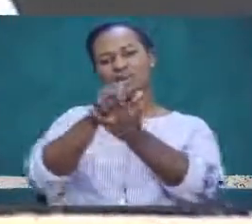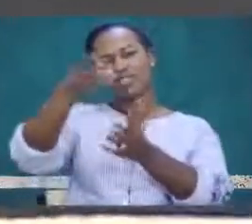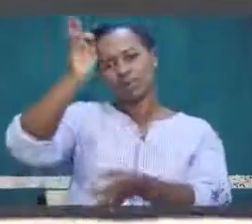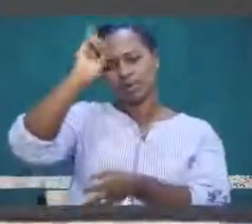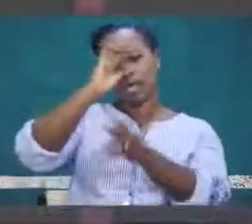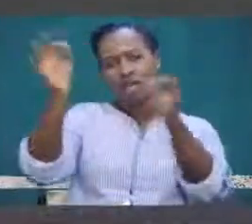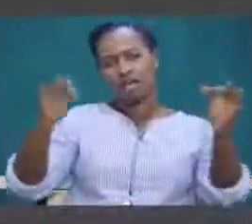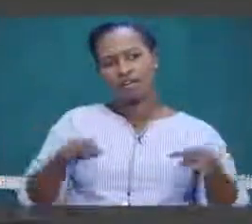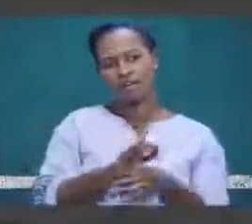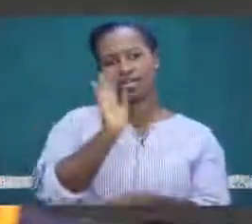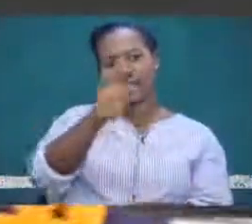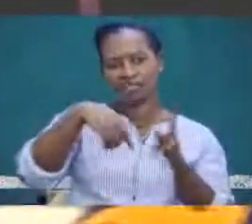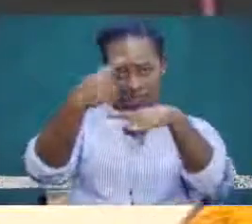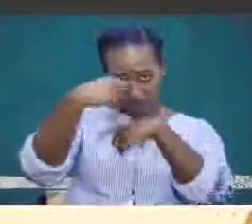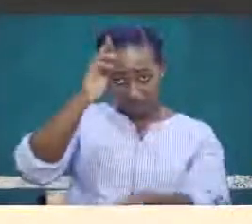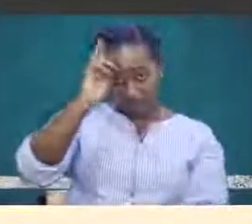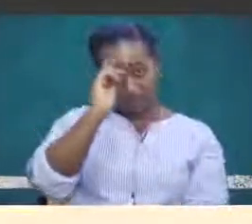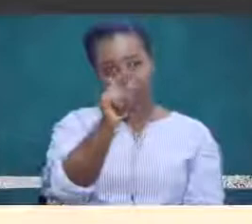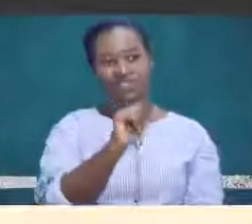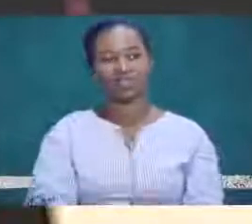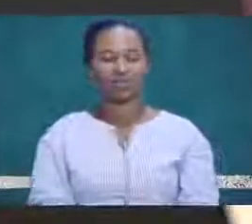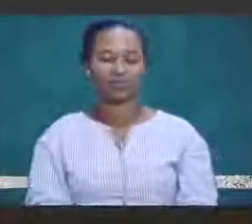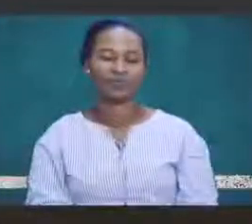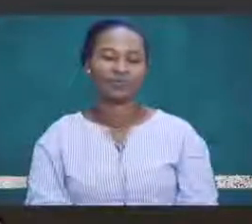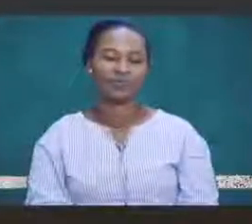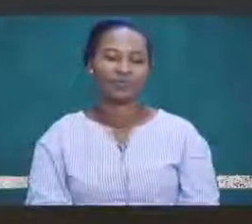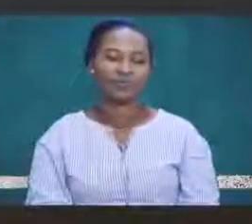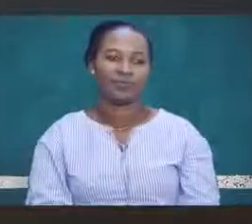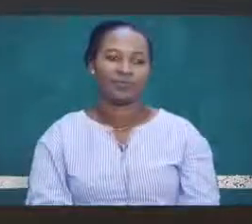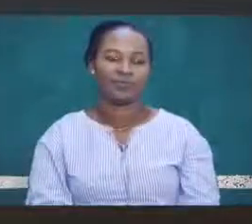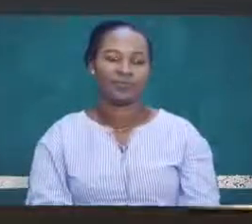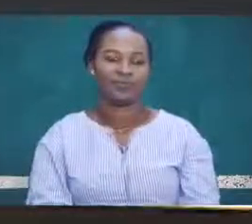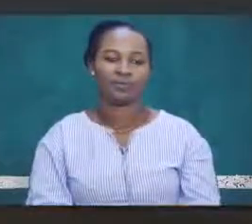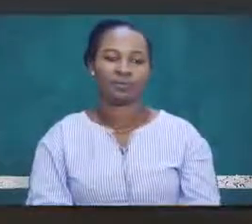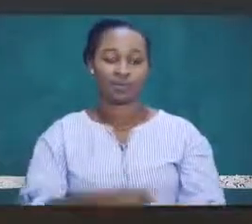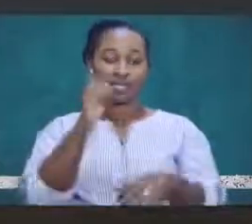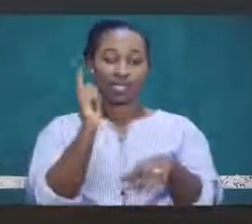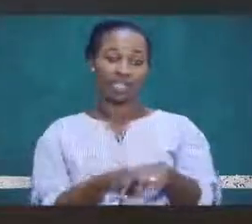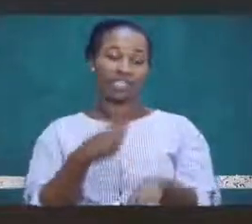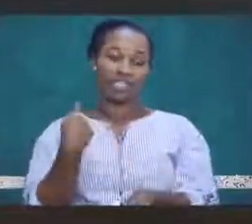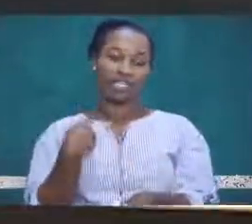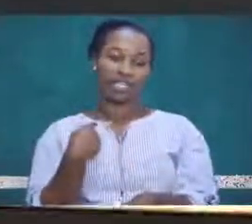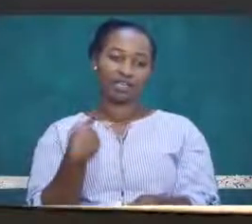So keep that in mind. All right. Since we have